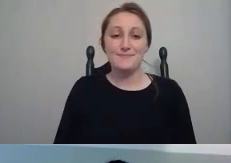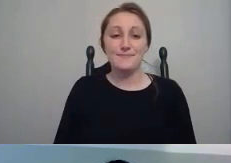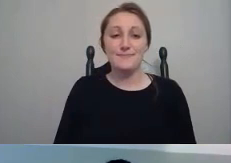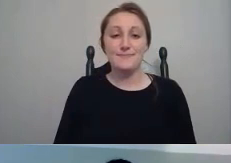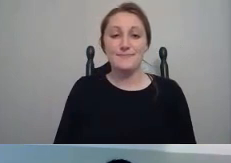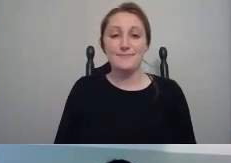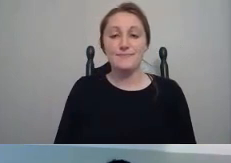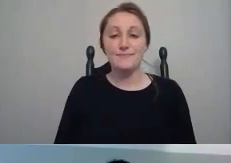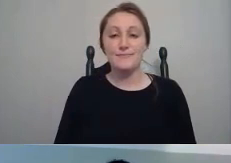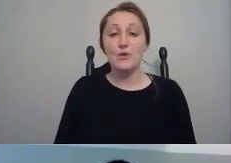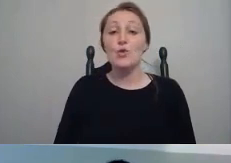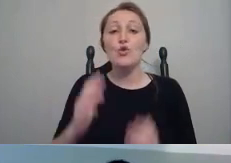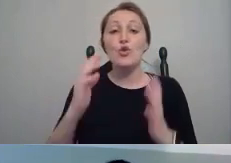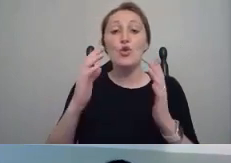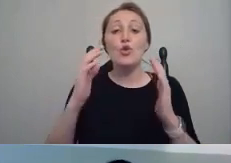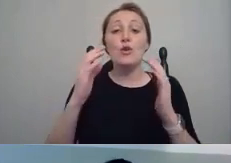can say about the schedule.